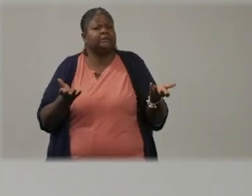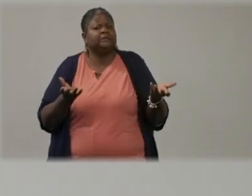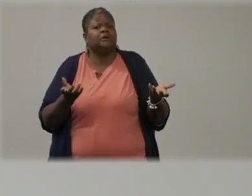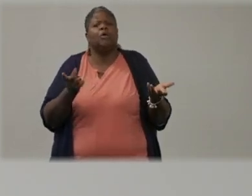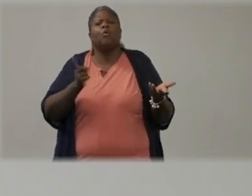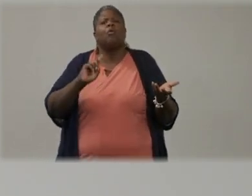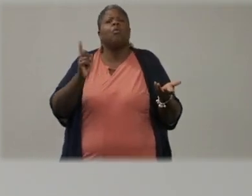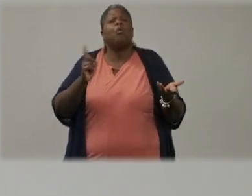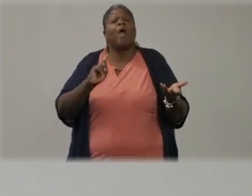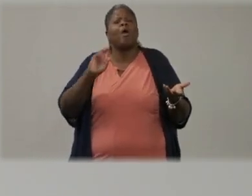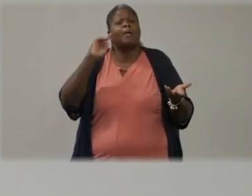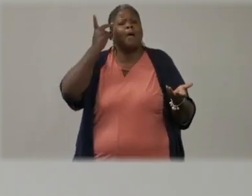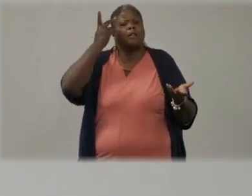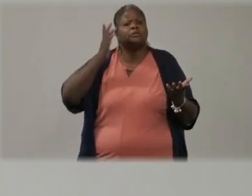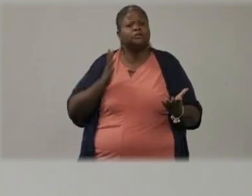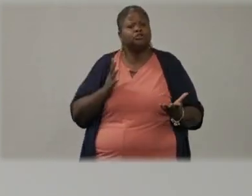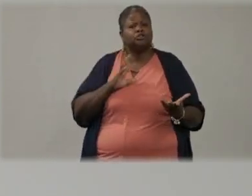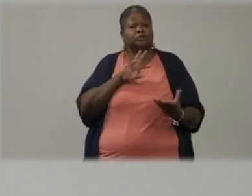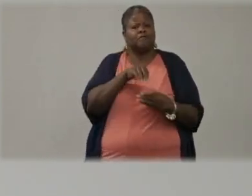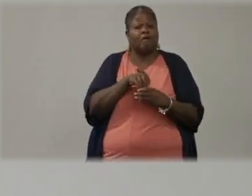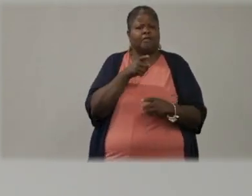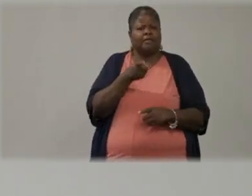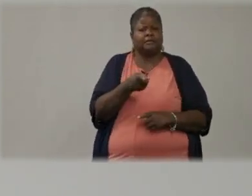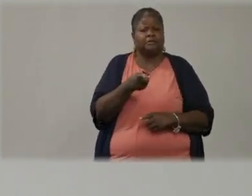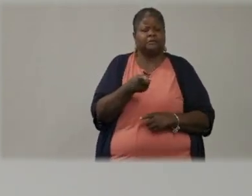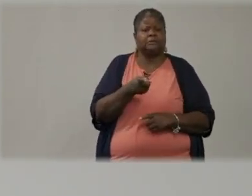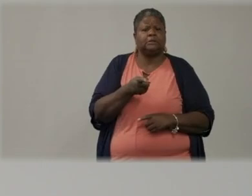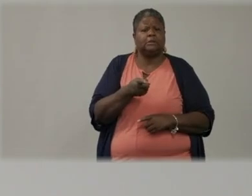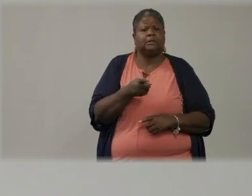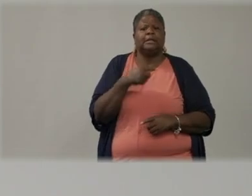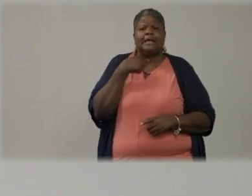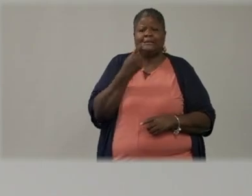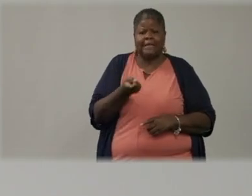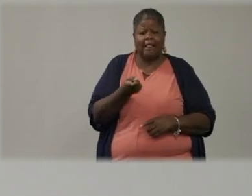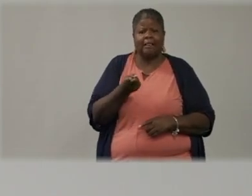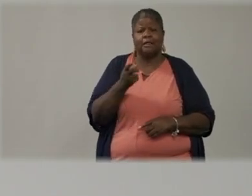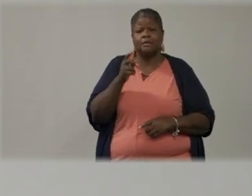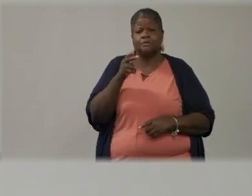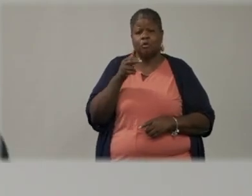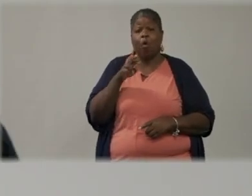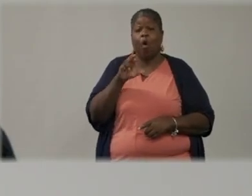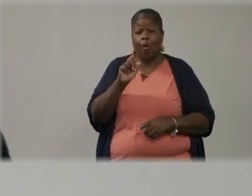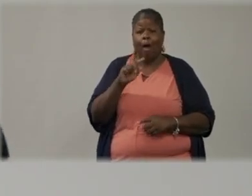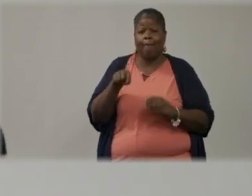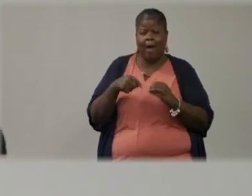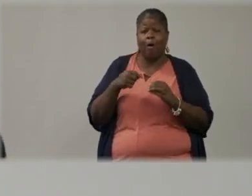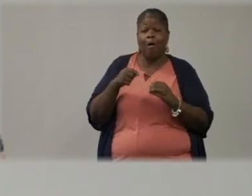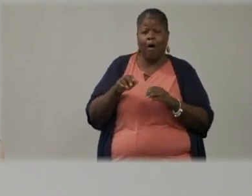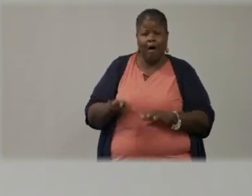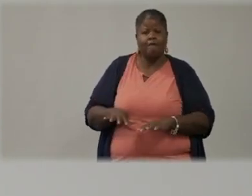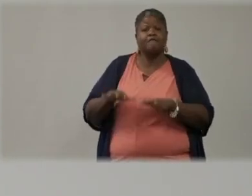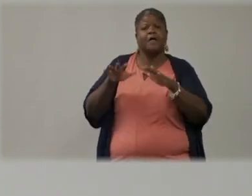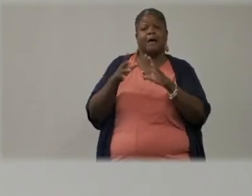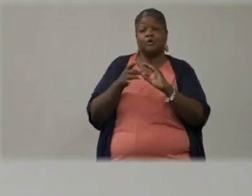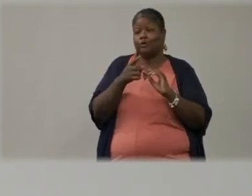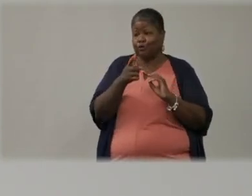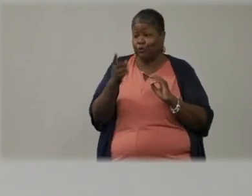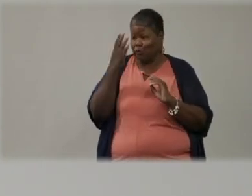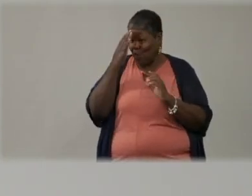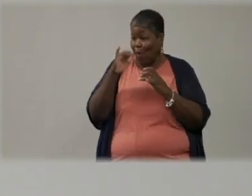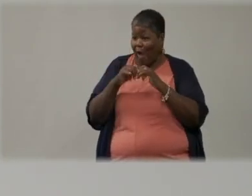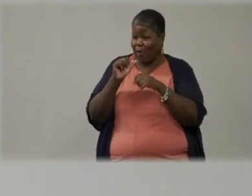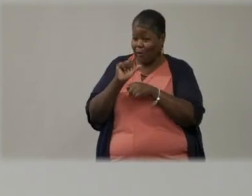do the politicians come into this? And I'm telling Noah about a flood as I'm talking to all of you, because you know how all that